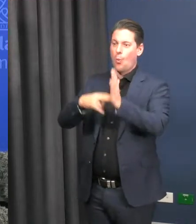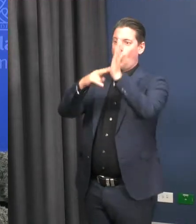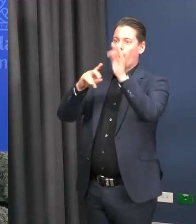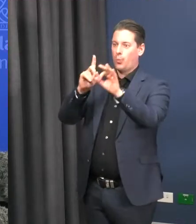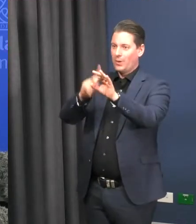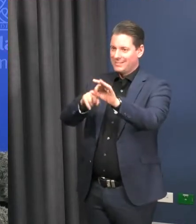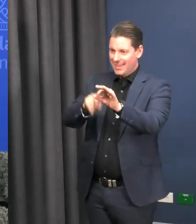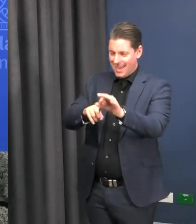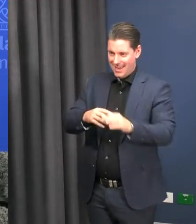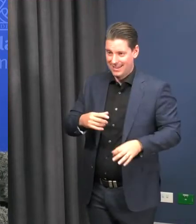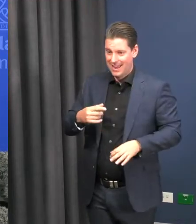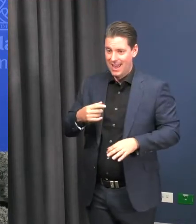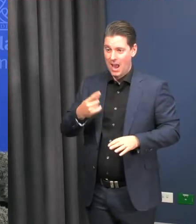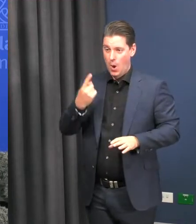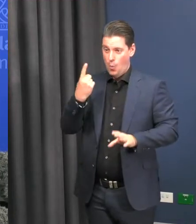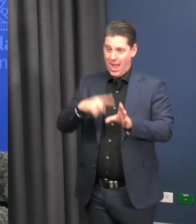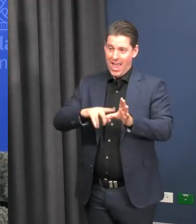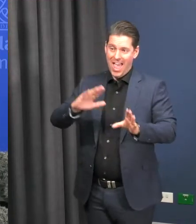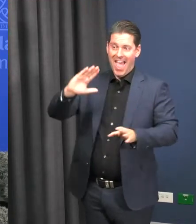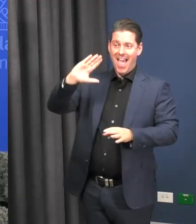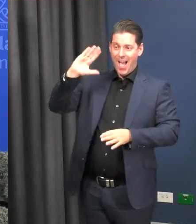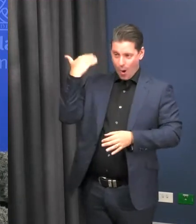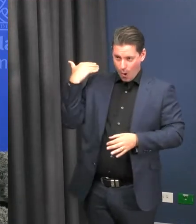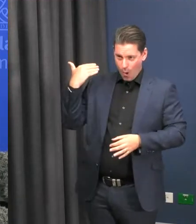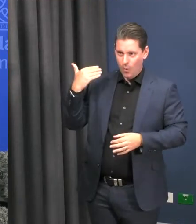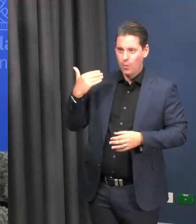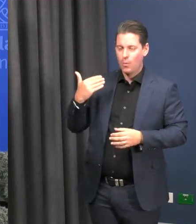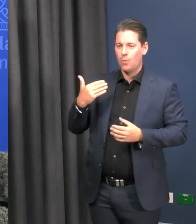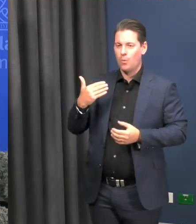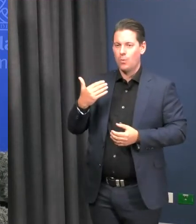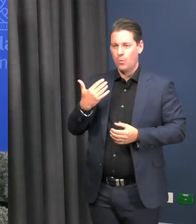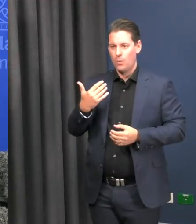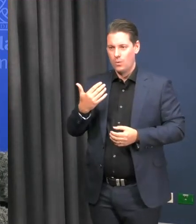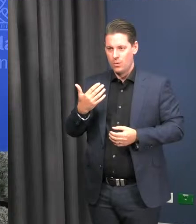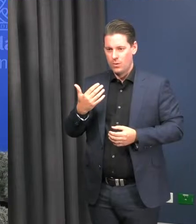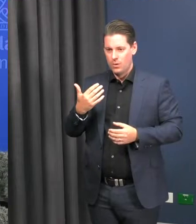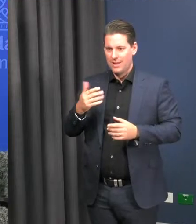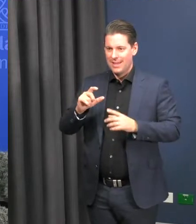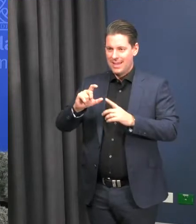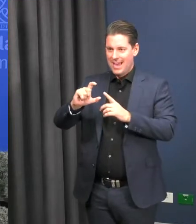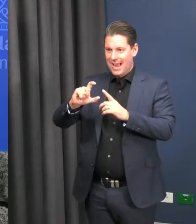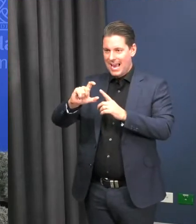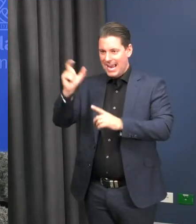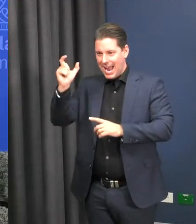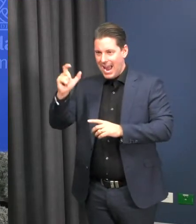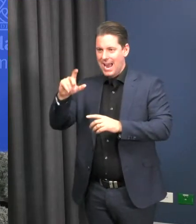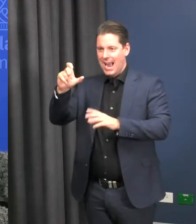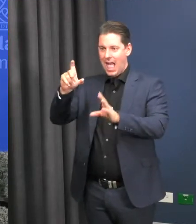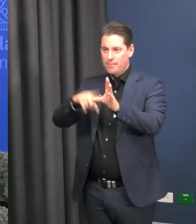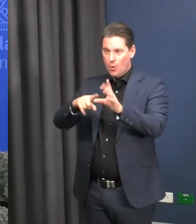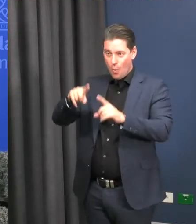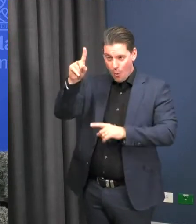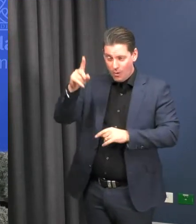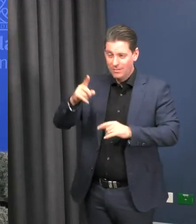and last January dealing with the events around Cairns and Cape